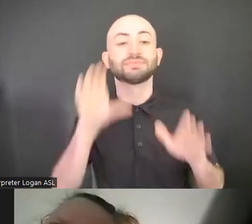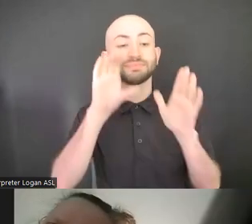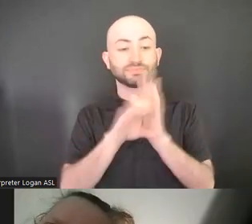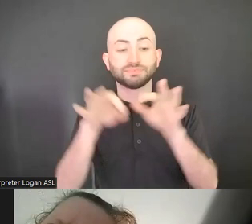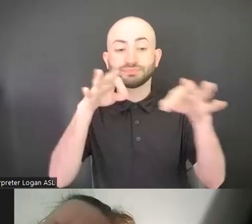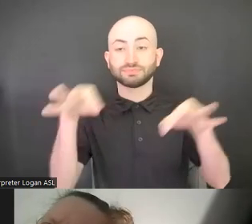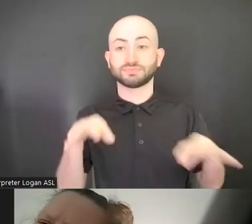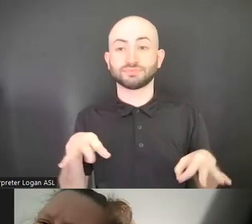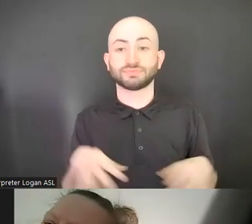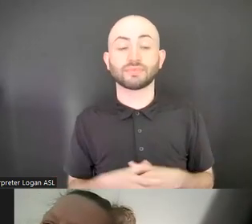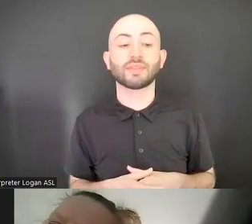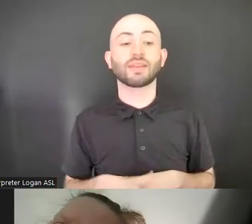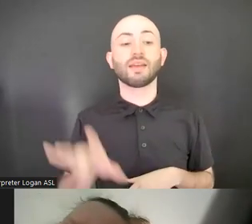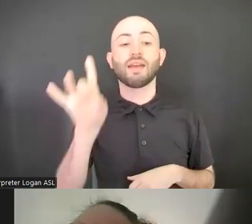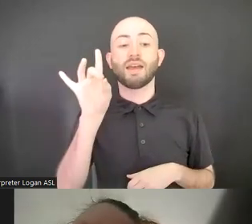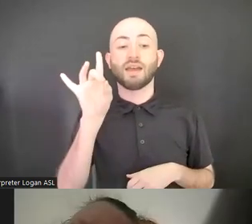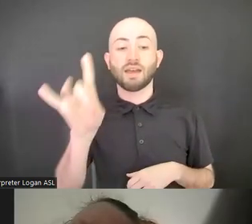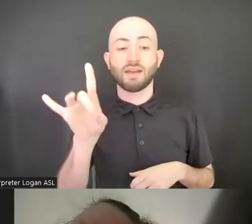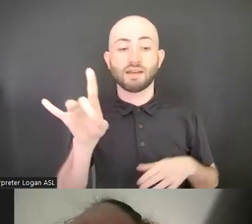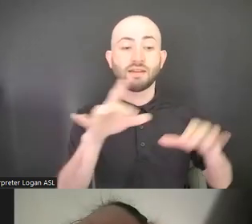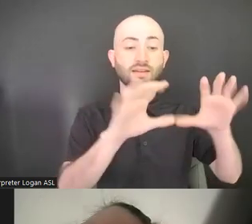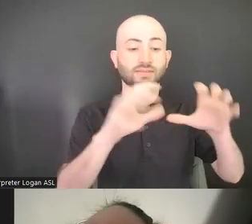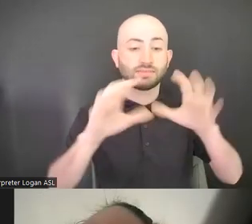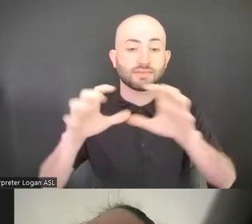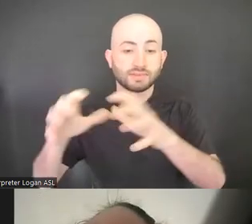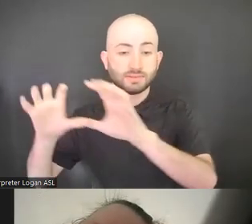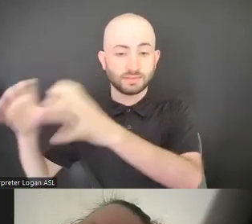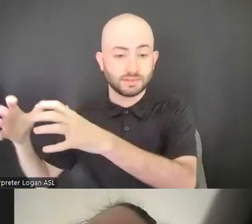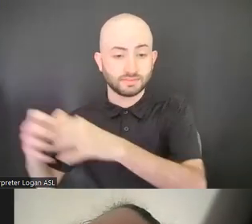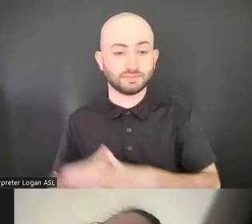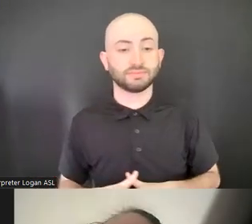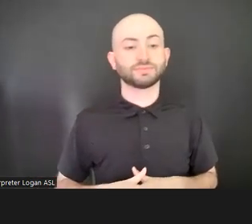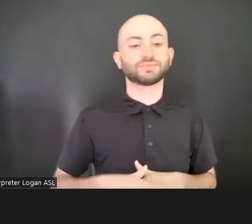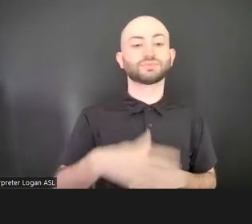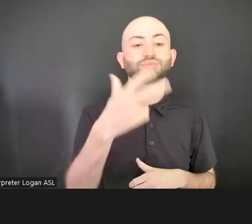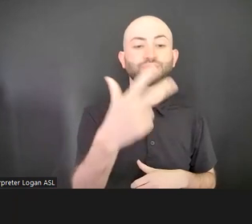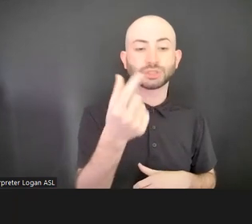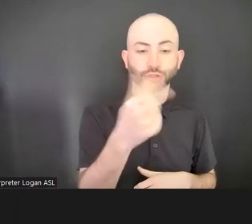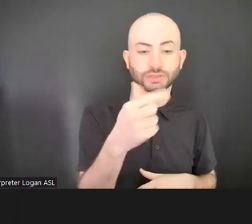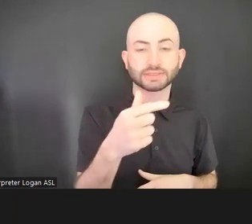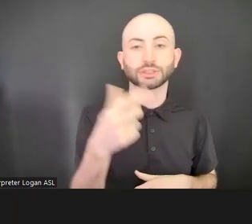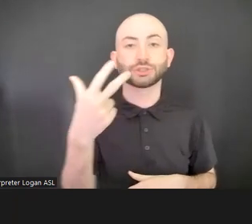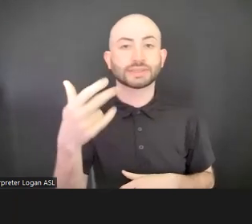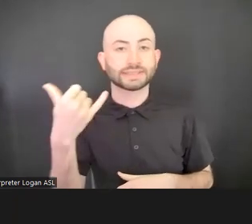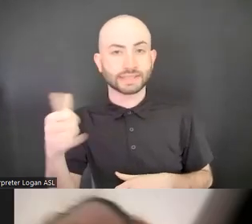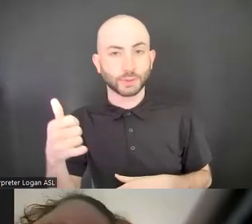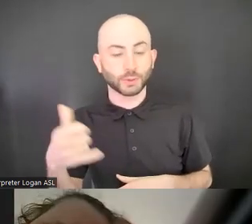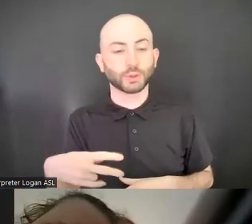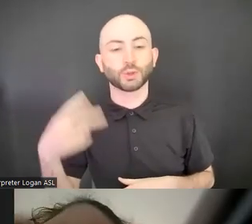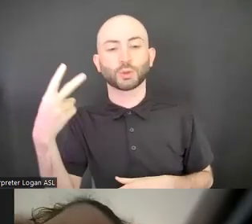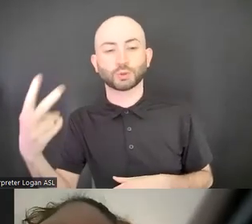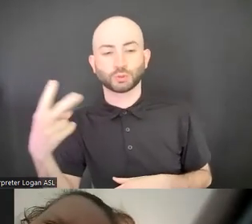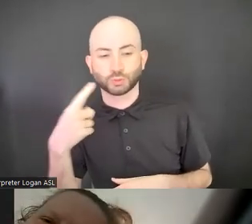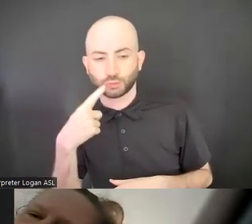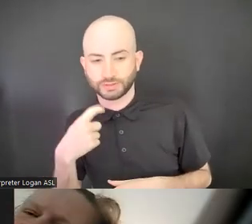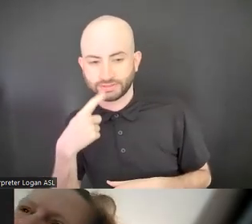together three green three yellow and two red there is one blue palm set aside